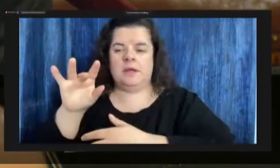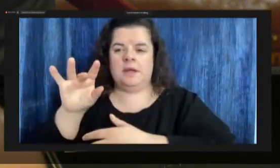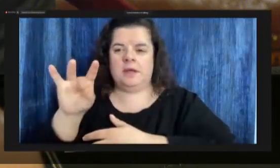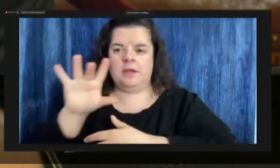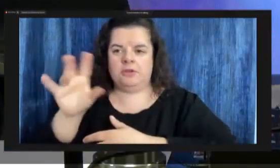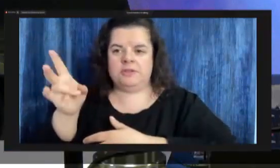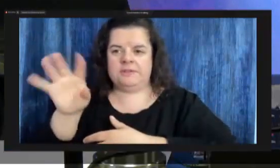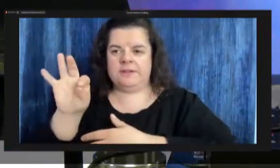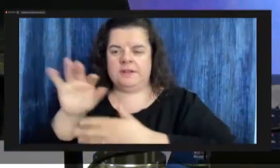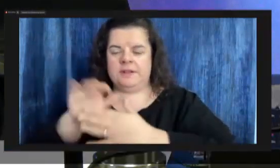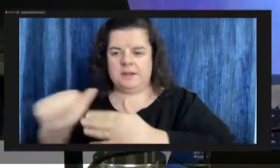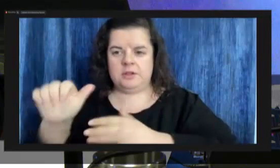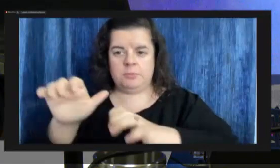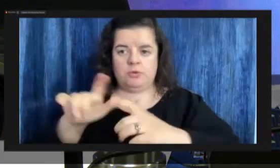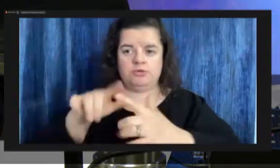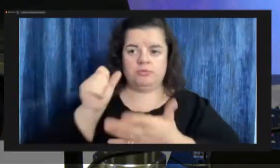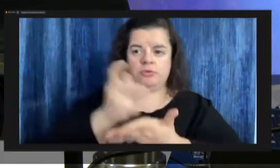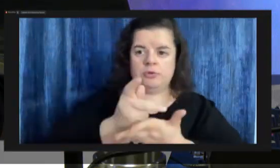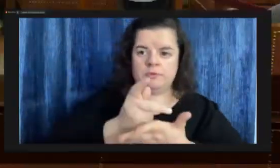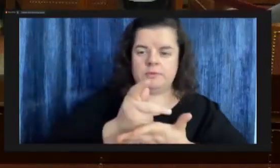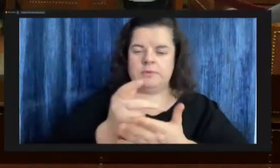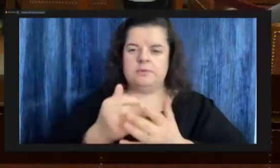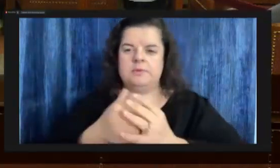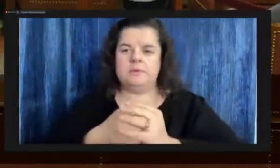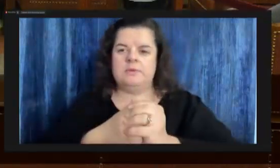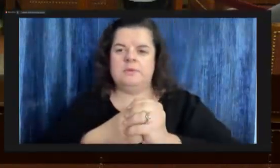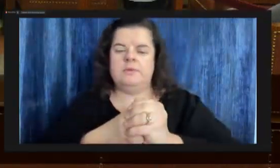$16,879. Motion to approve.